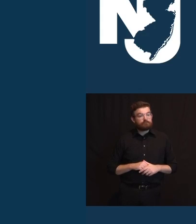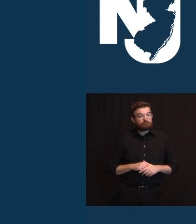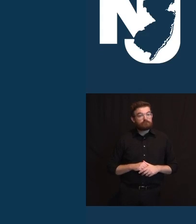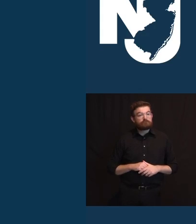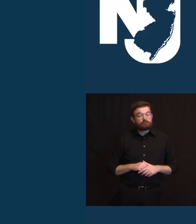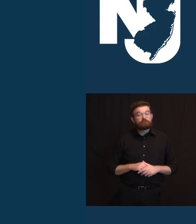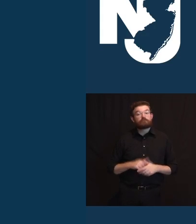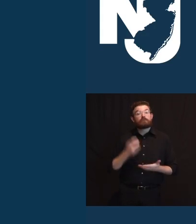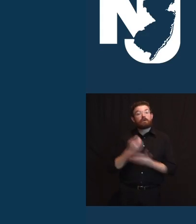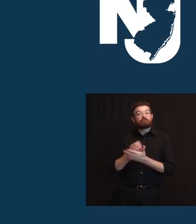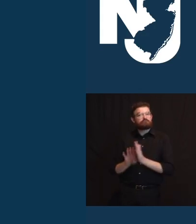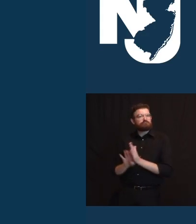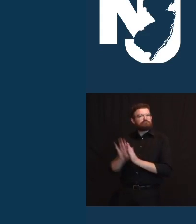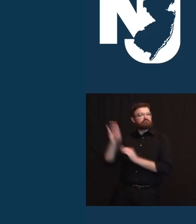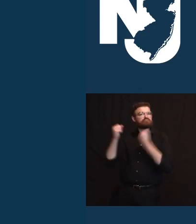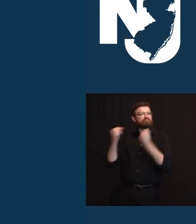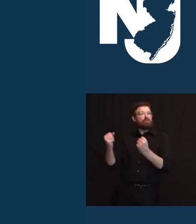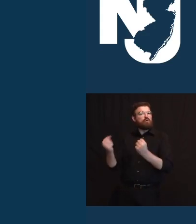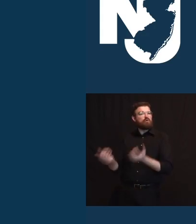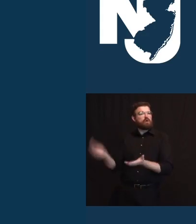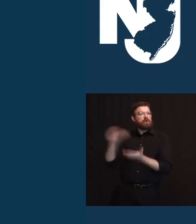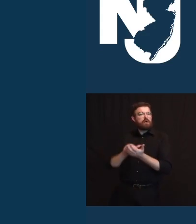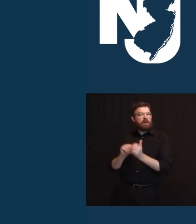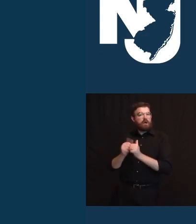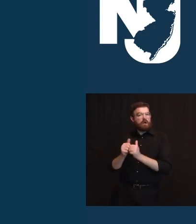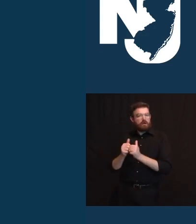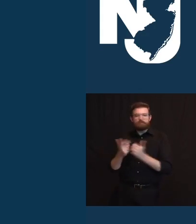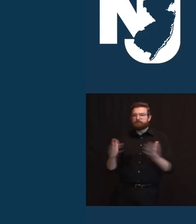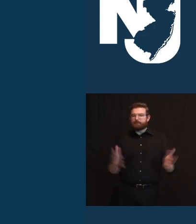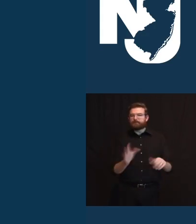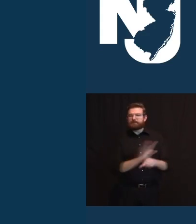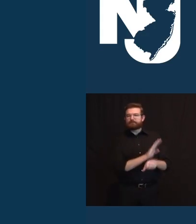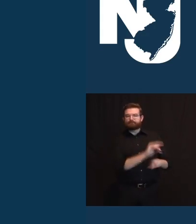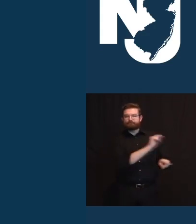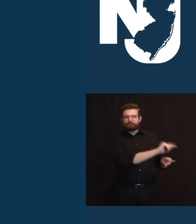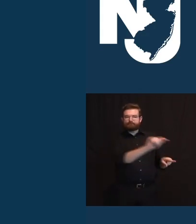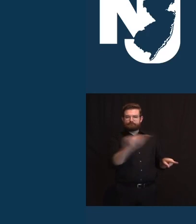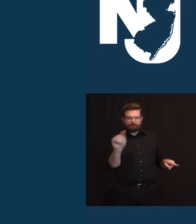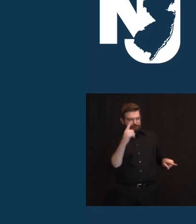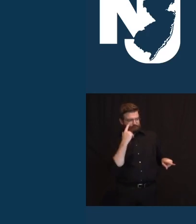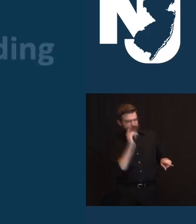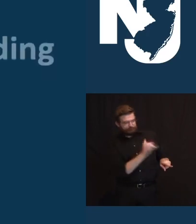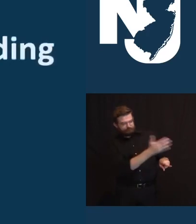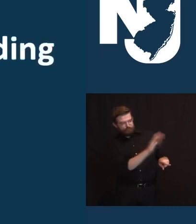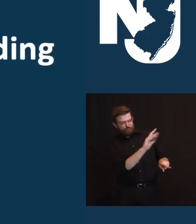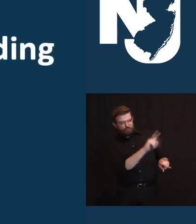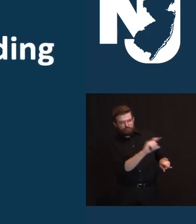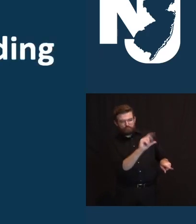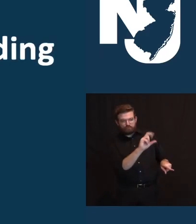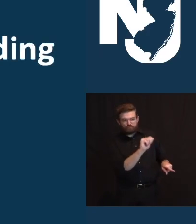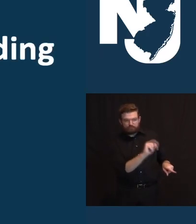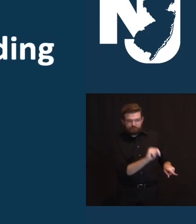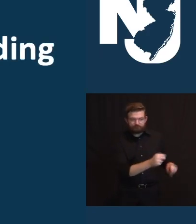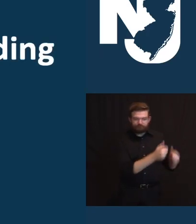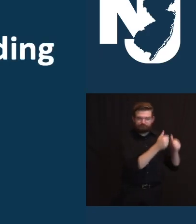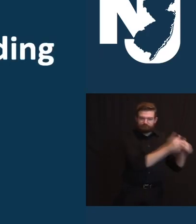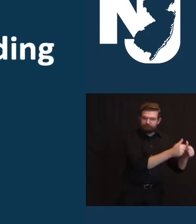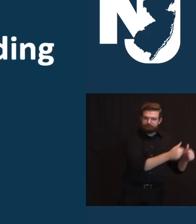just like them. So to Carl and Susan, keep up the great work, and I can't wait to visit you. Finally, for this week, I want to once